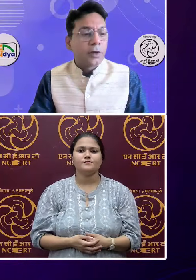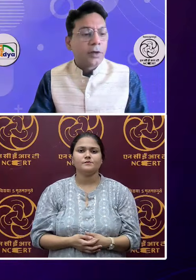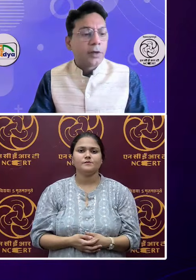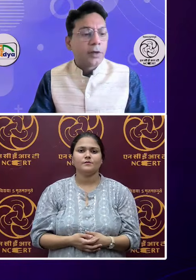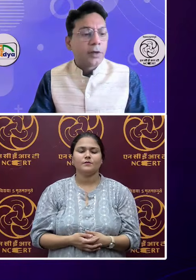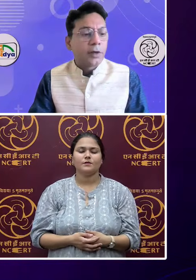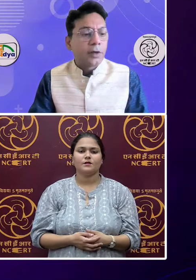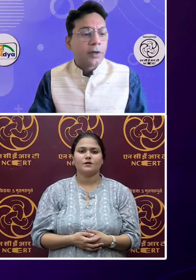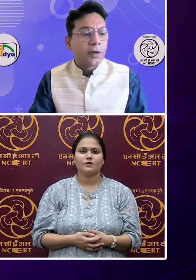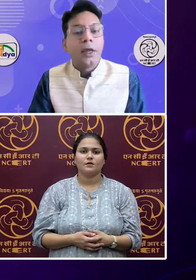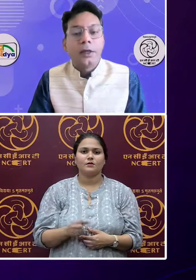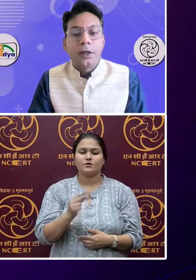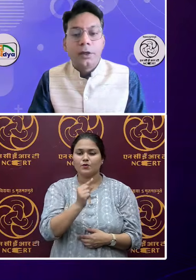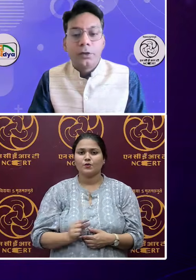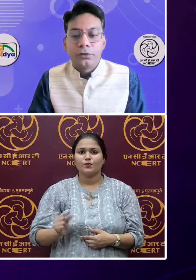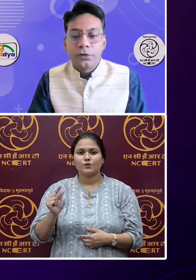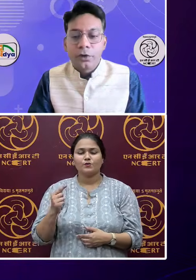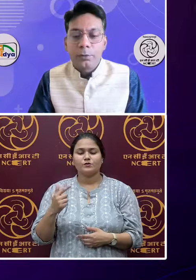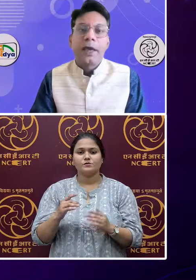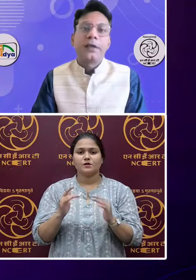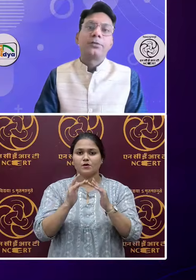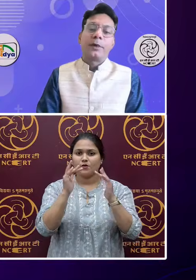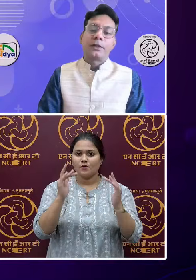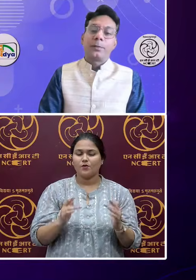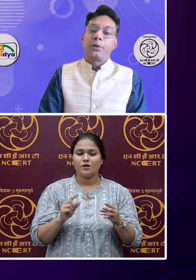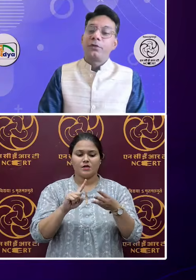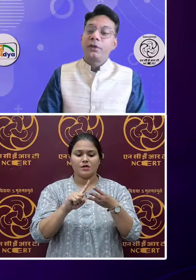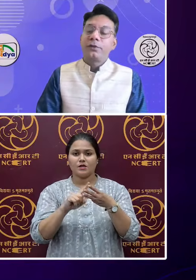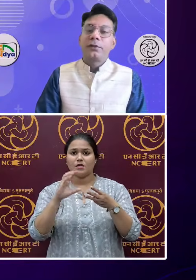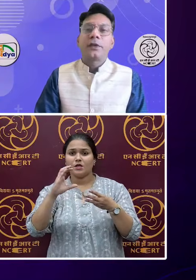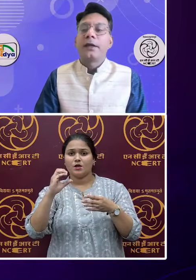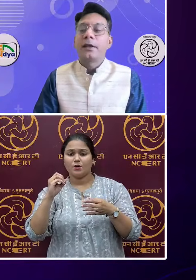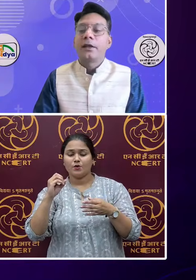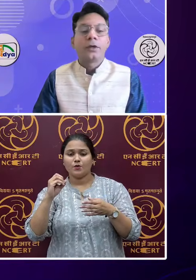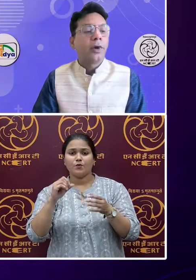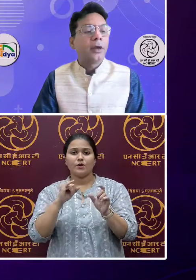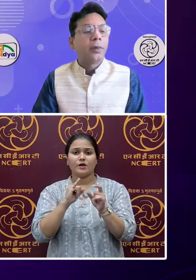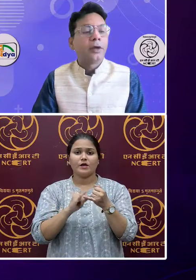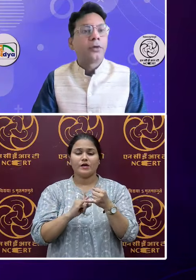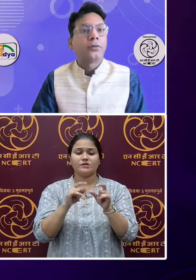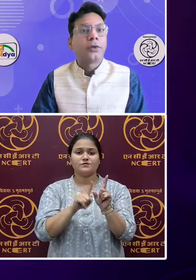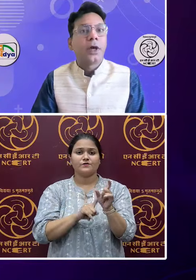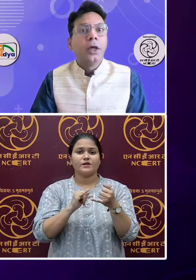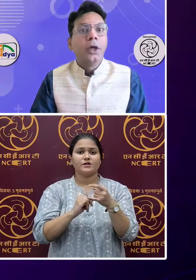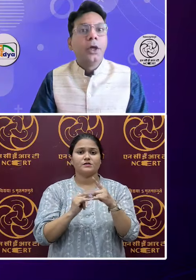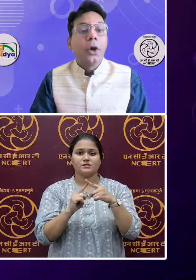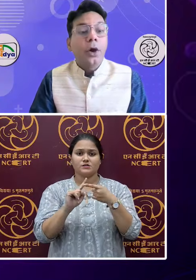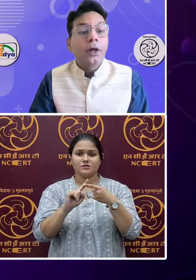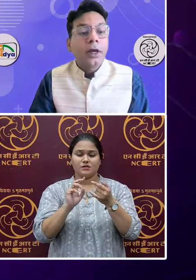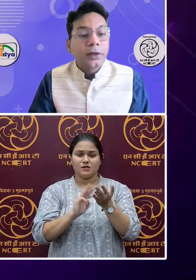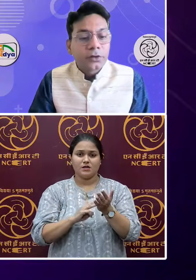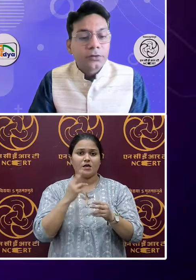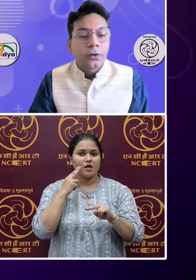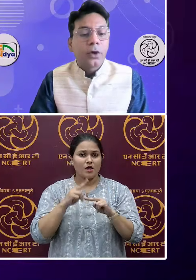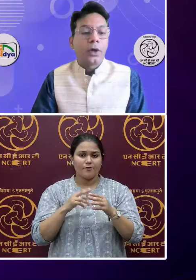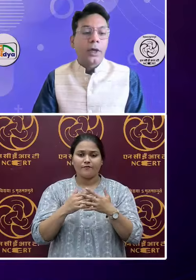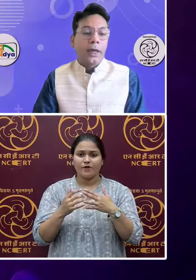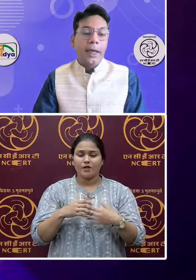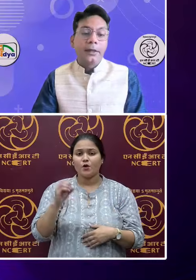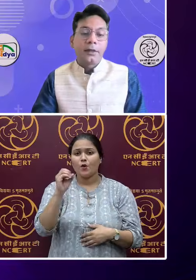institutions develop online ecosystem as per the processes and requirement of the